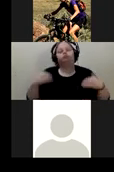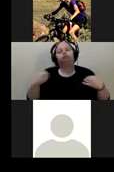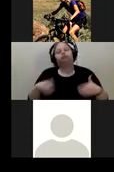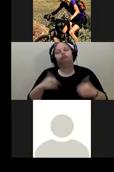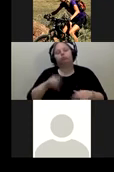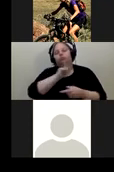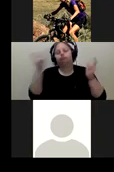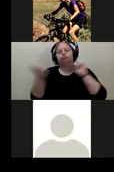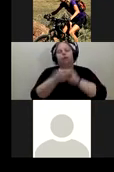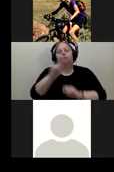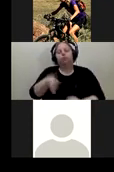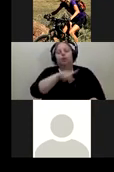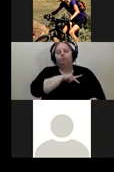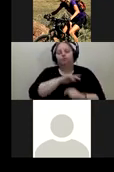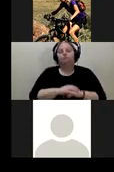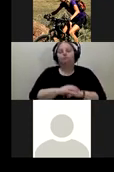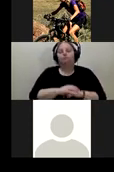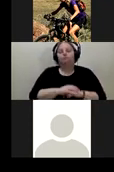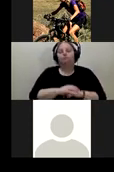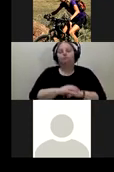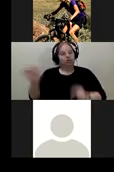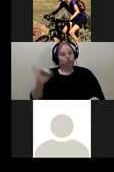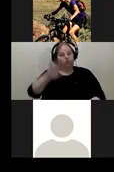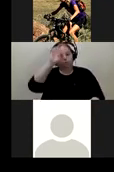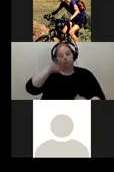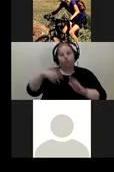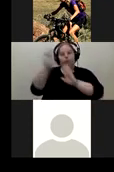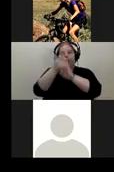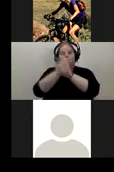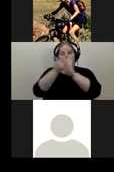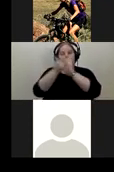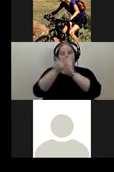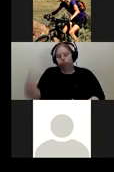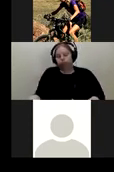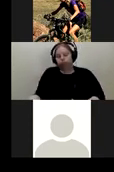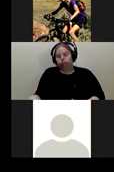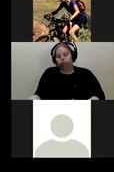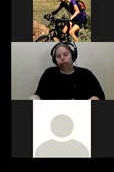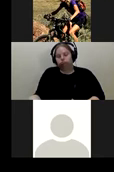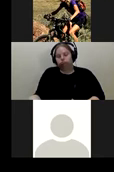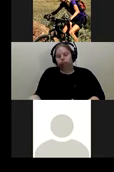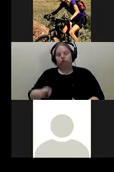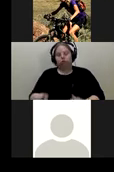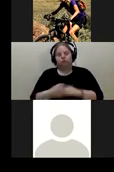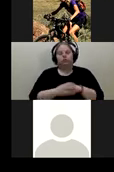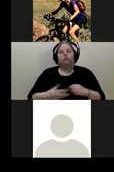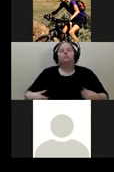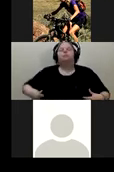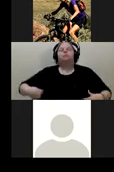the opposite. I knew a lawyer who fell down a group of stairs or a flight of stairs,